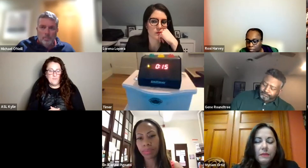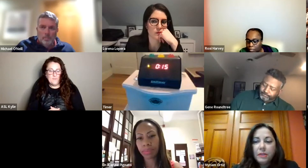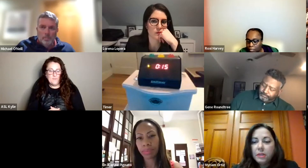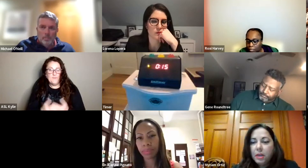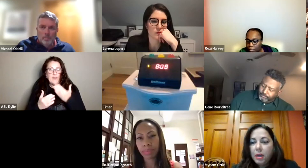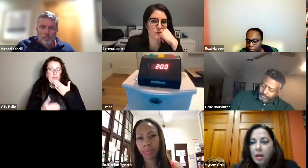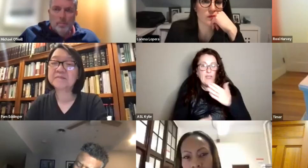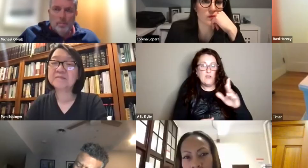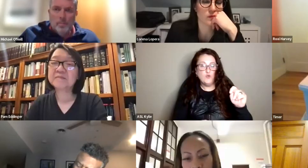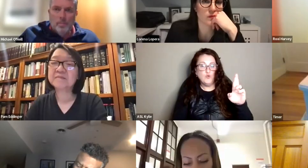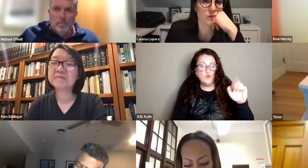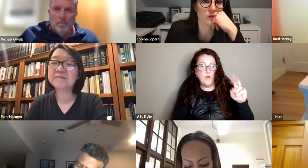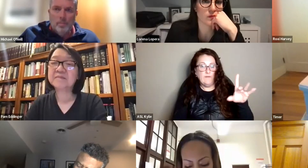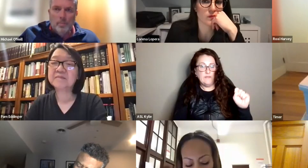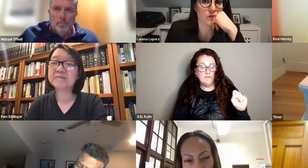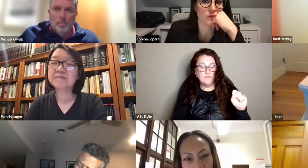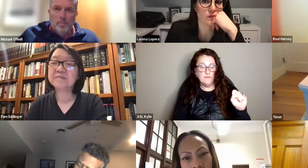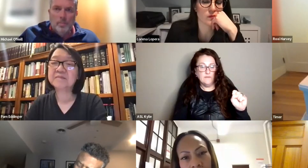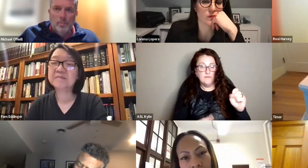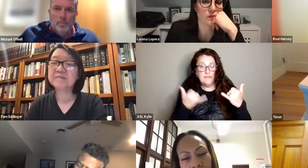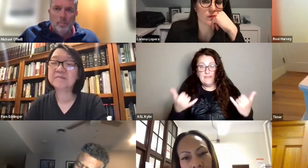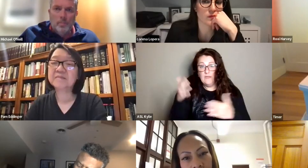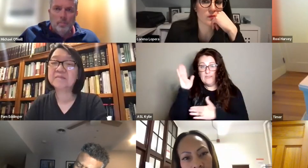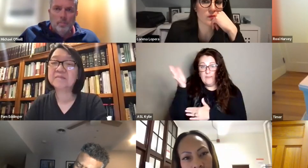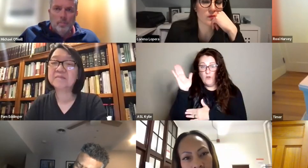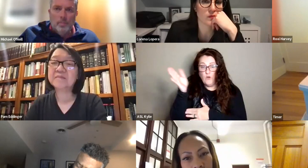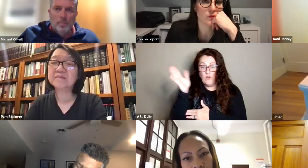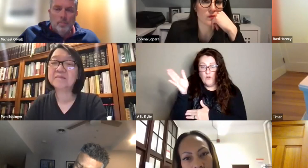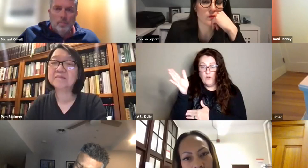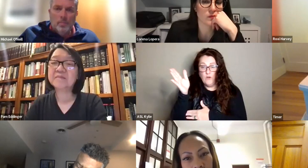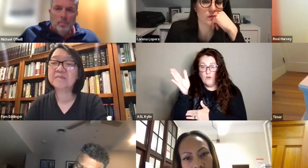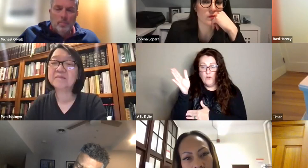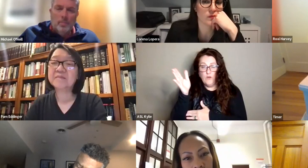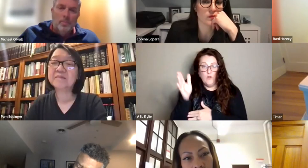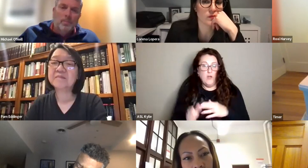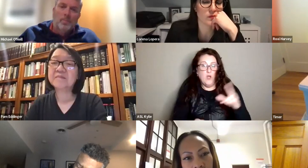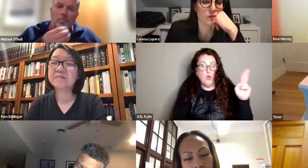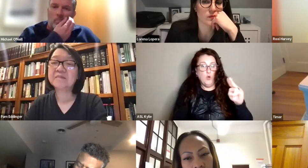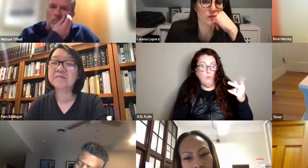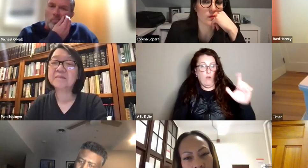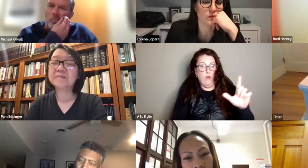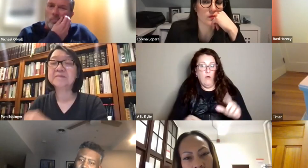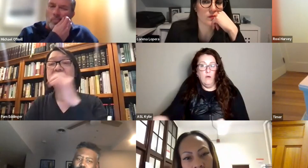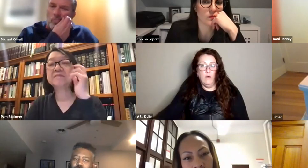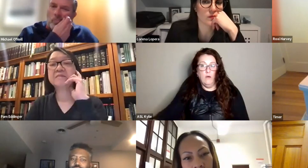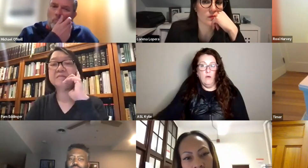Thank you, Travis. Our next speaker is Dean Powers.